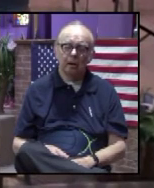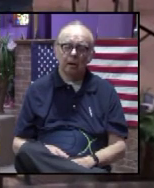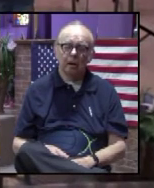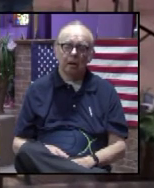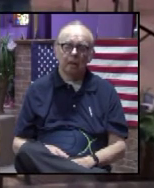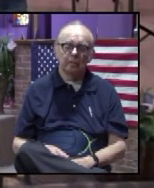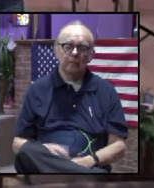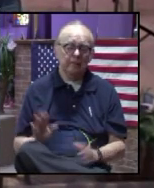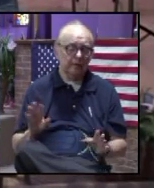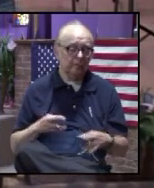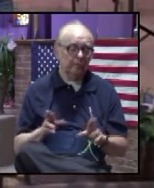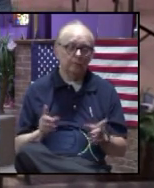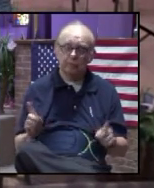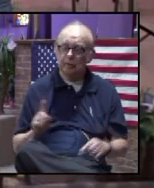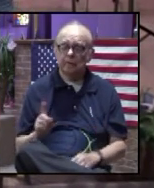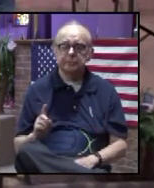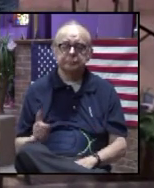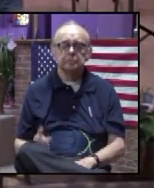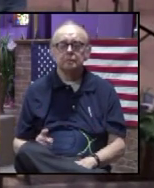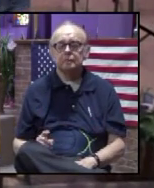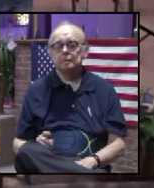I've been in rooms where